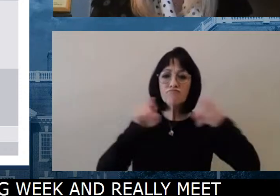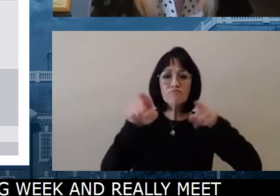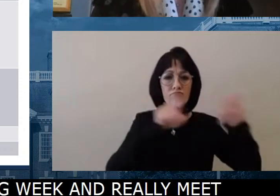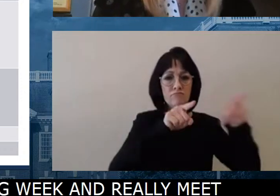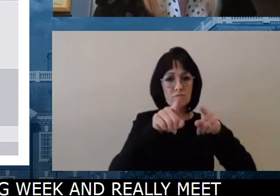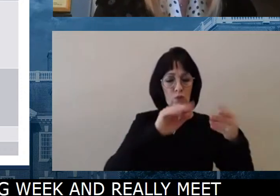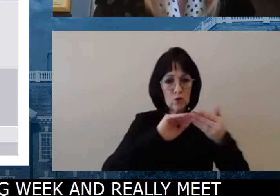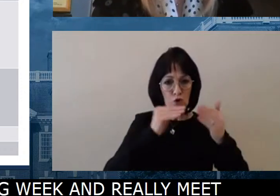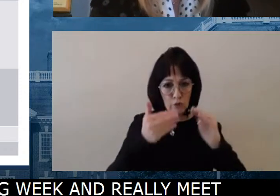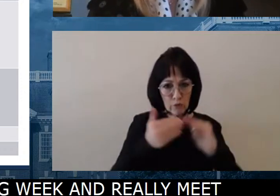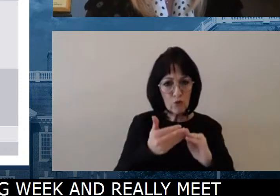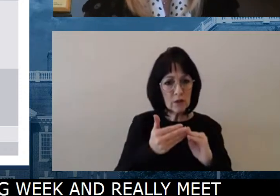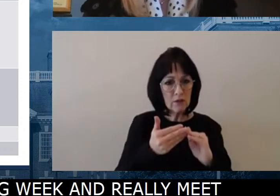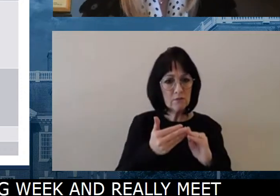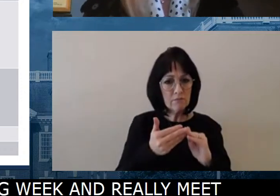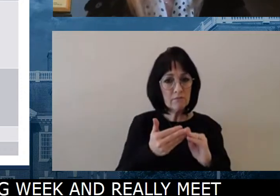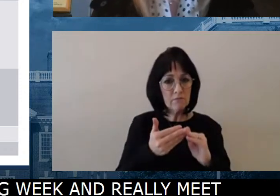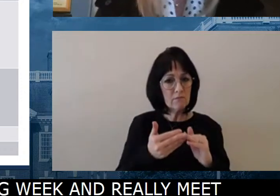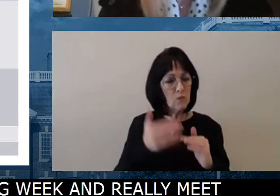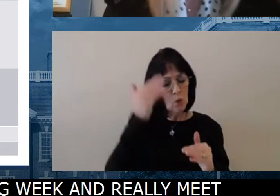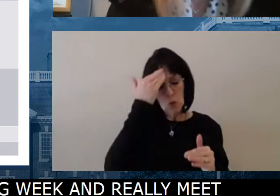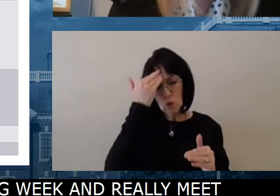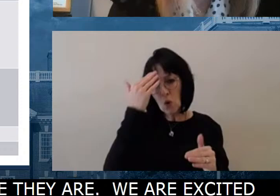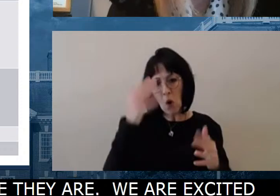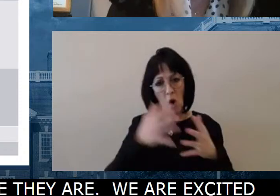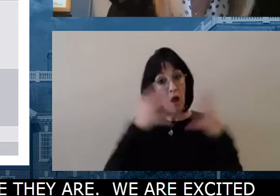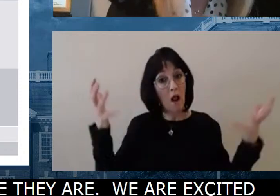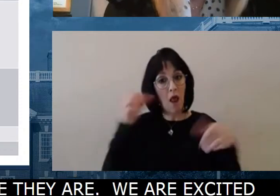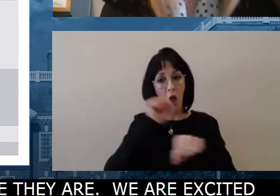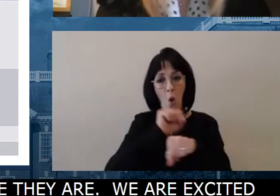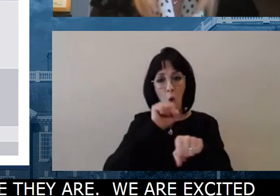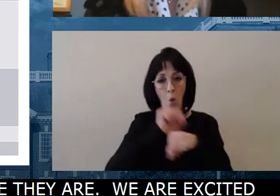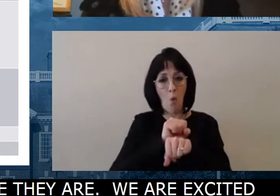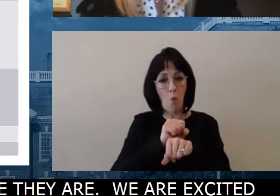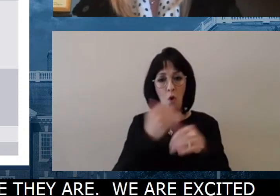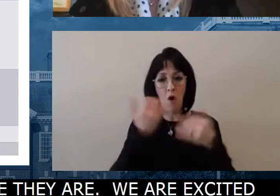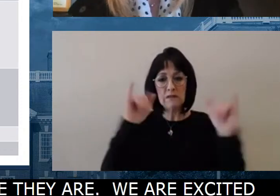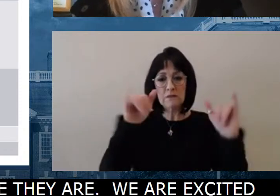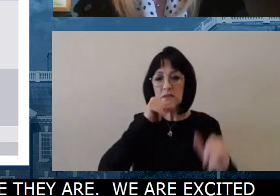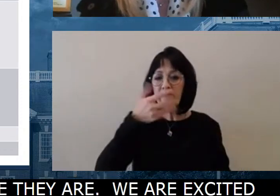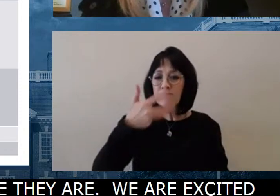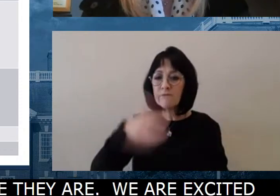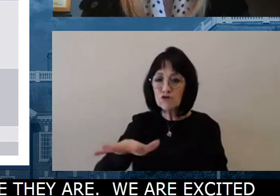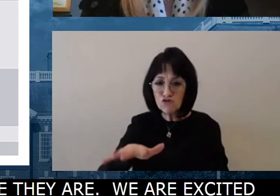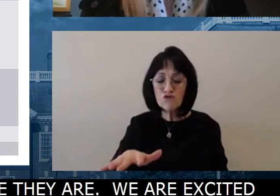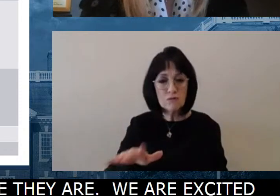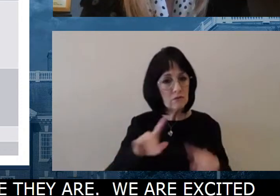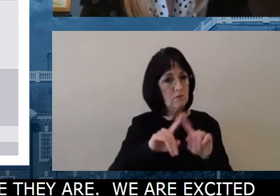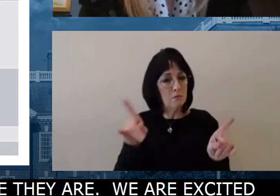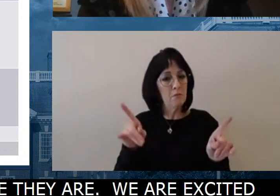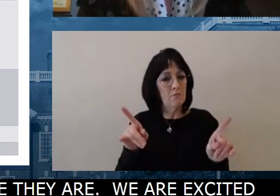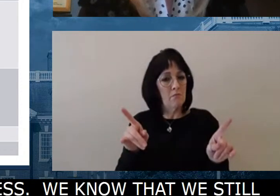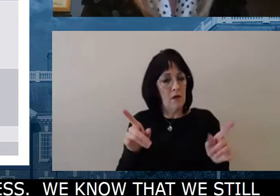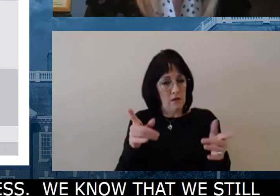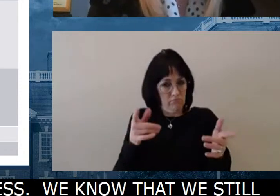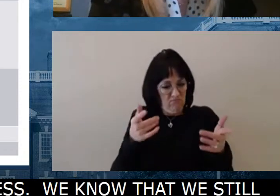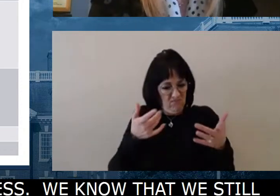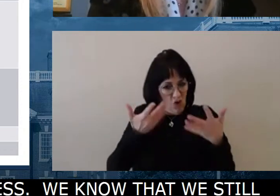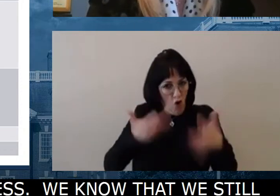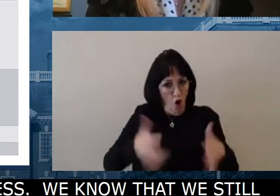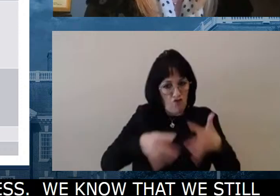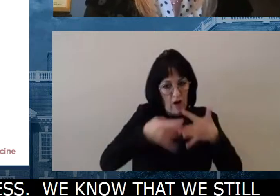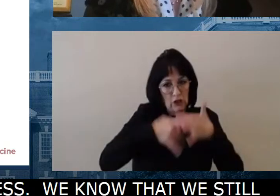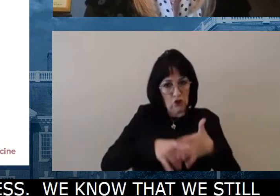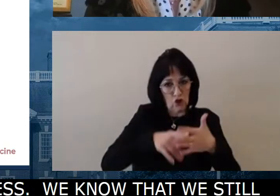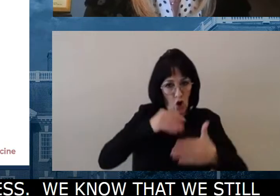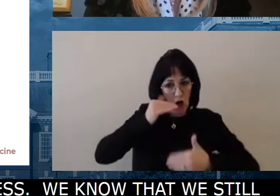progress. We know we still have a lot of work to do, but we feel like we're on the right path there. Let me talk about some